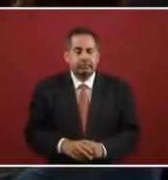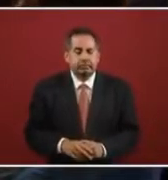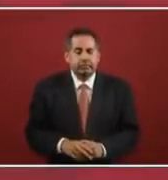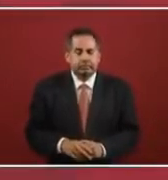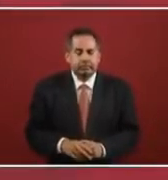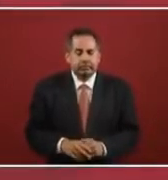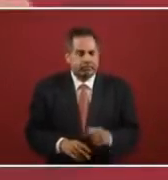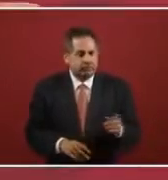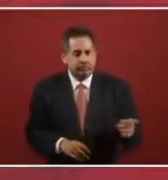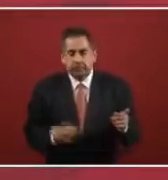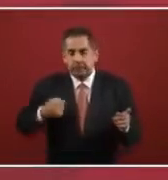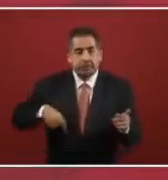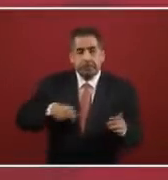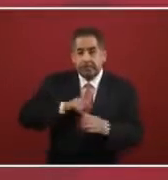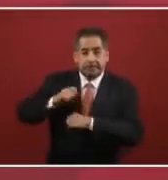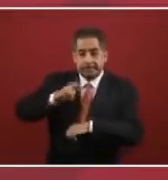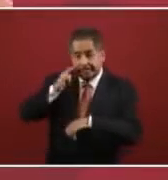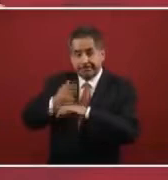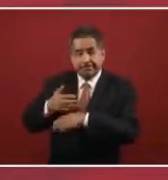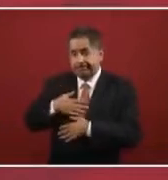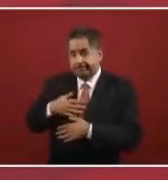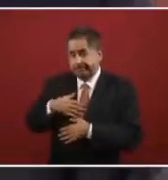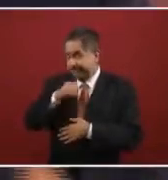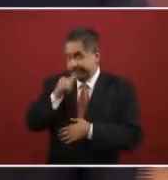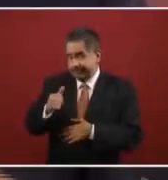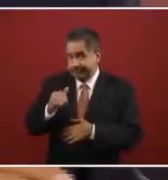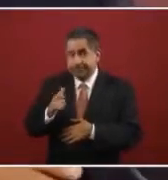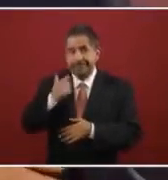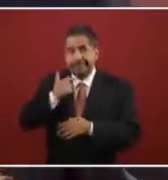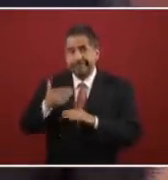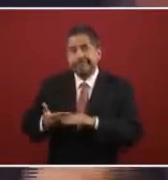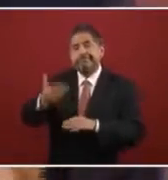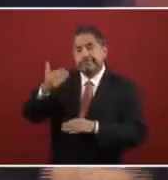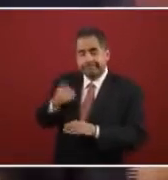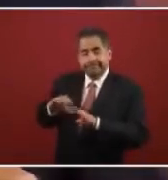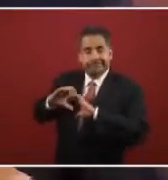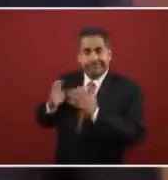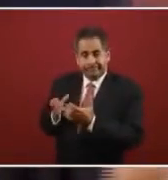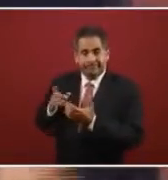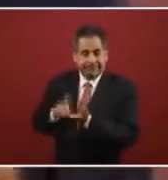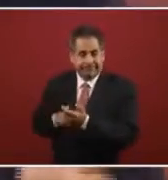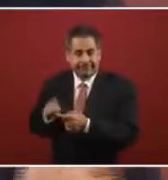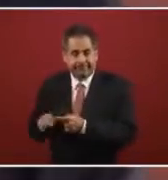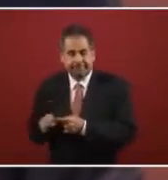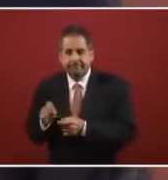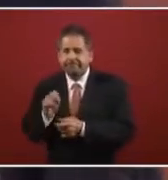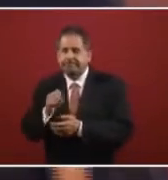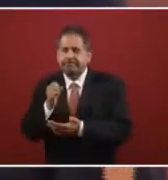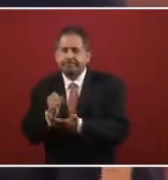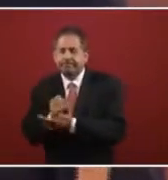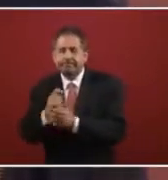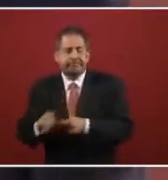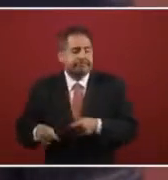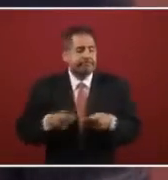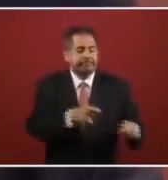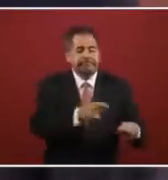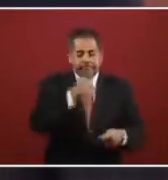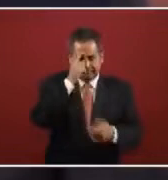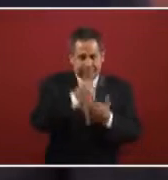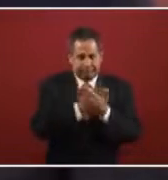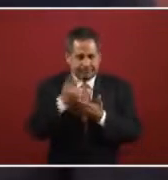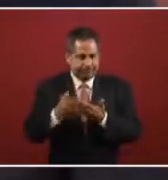Porque no nos tocó a nosotros because we were not involved in resolver resolving de todo the los whole proyectos